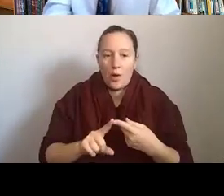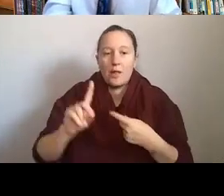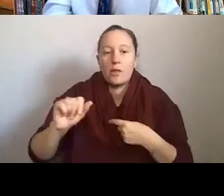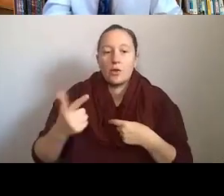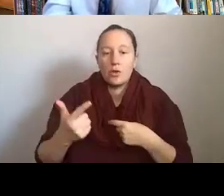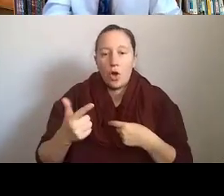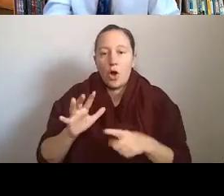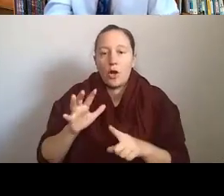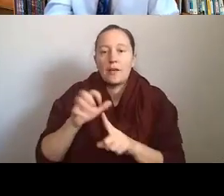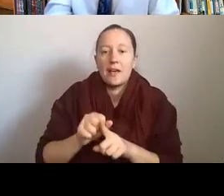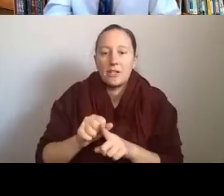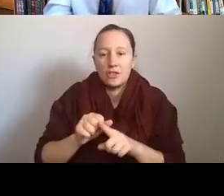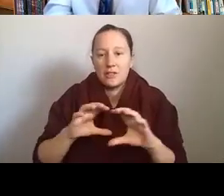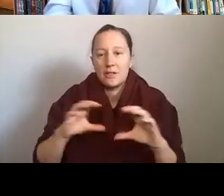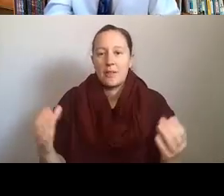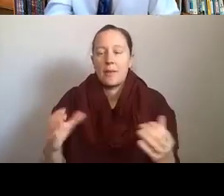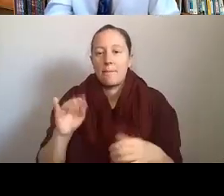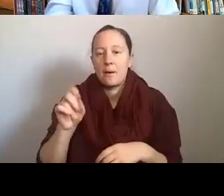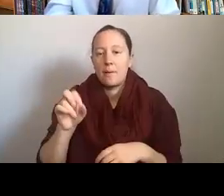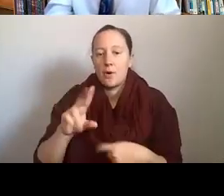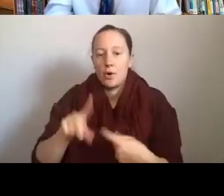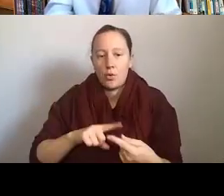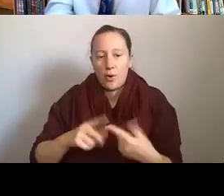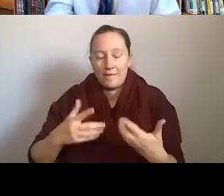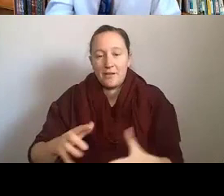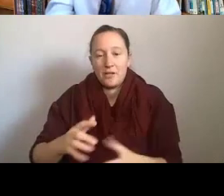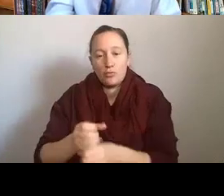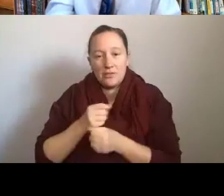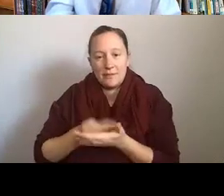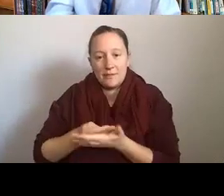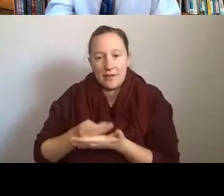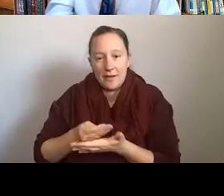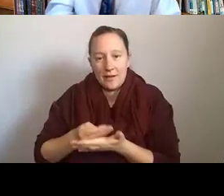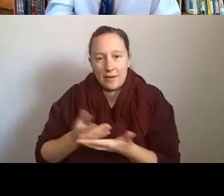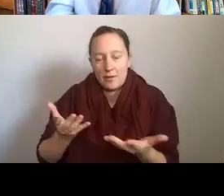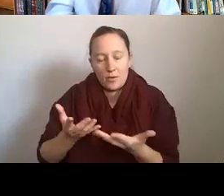bumper, once you get funded for your fellowship or training. Lisa?